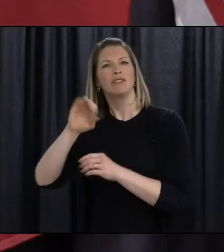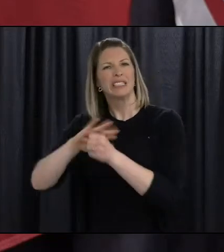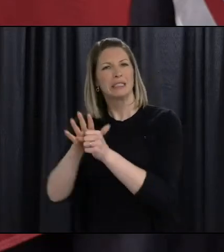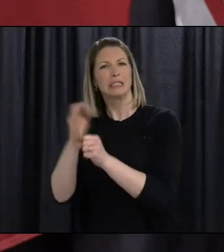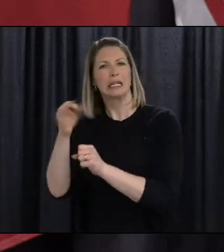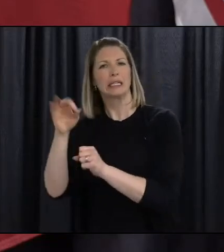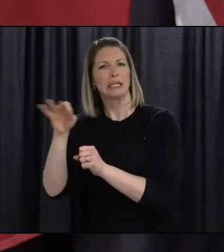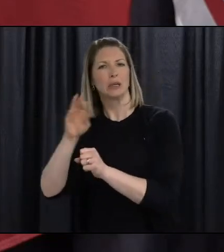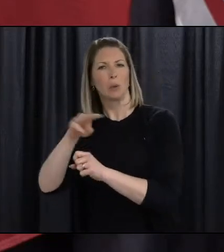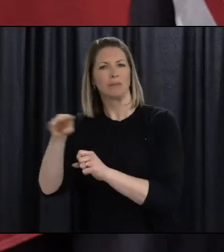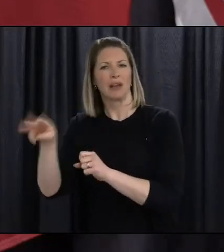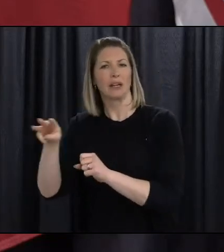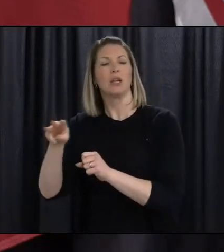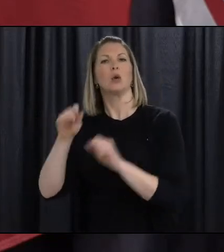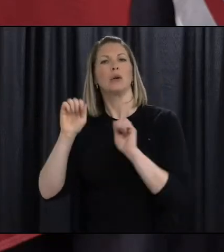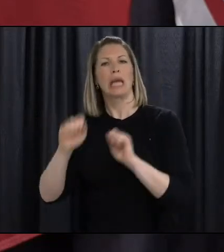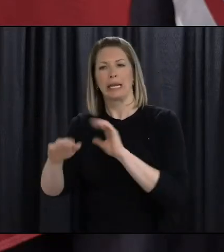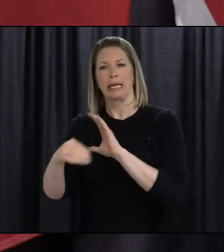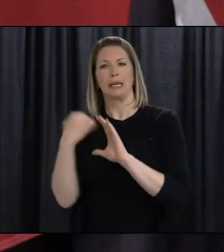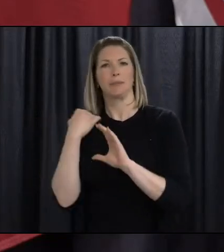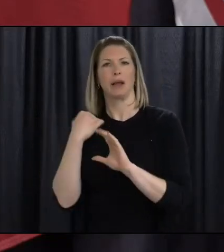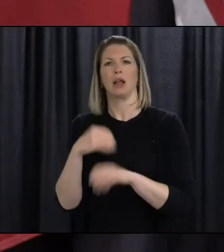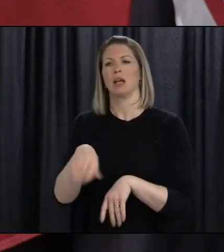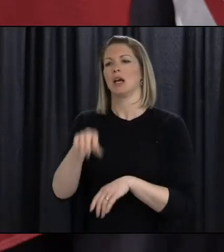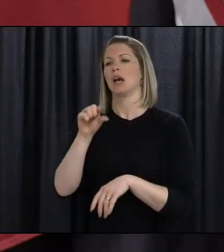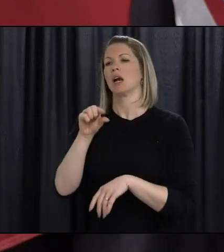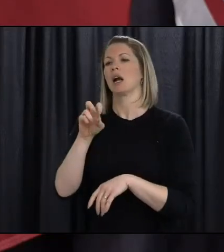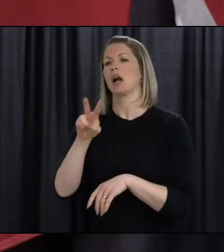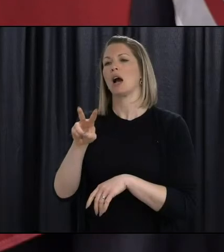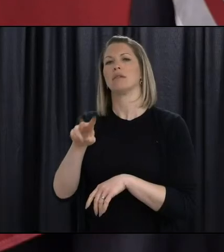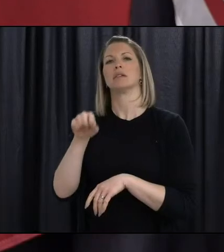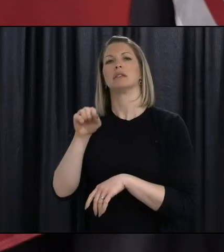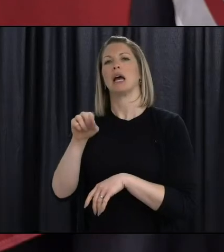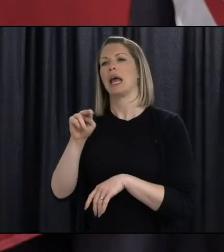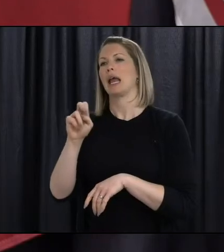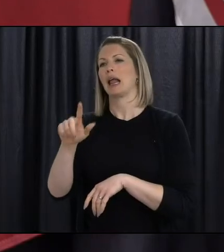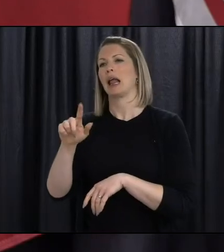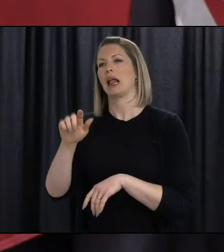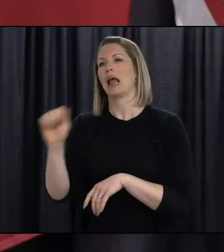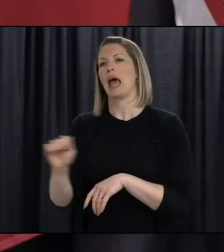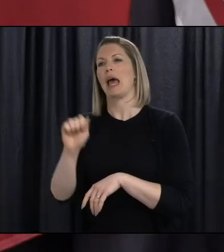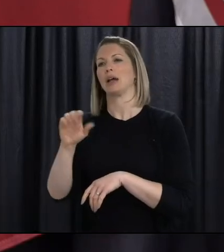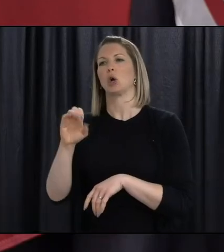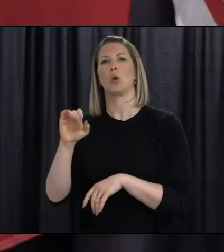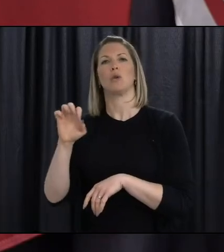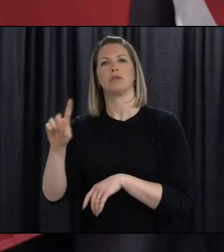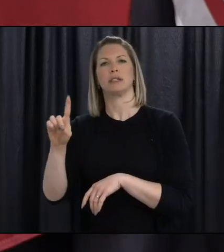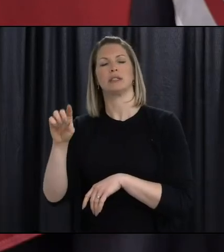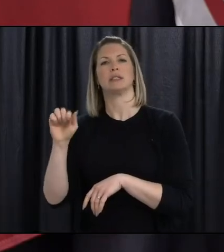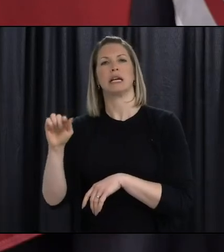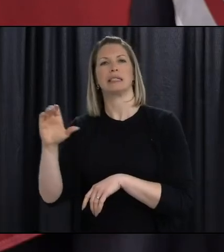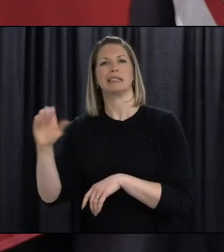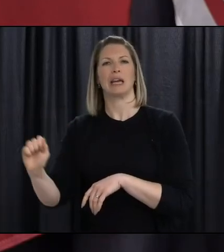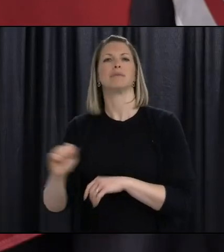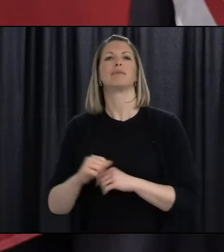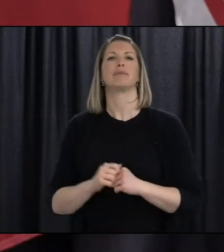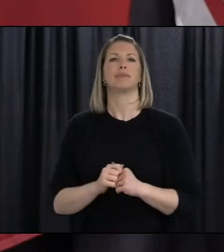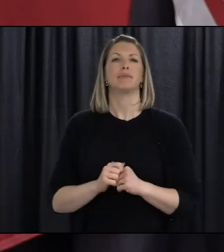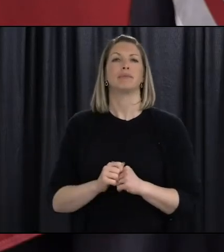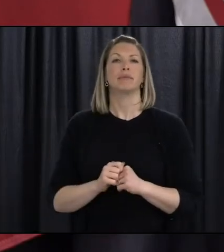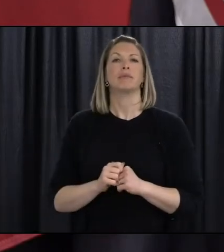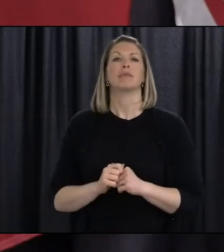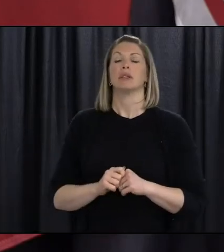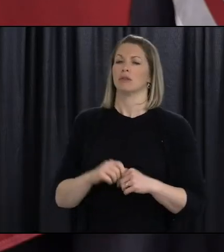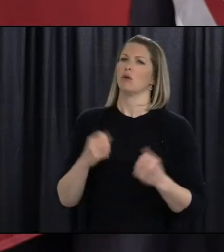covid19info@gov.nl.ca. So there's a lot of work that's being done as we plan and move towards a new normal in our province. We've put in place a number